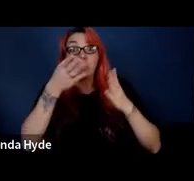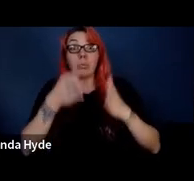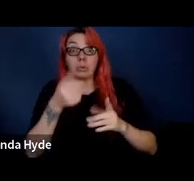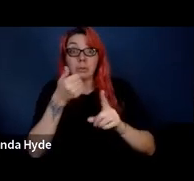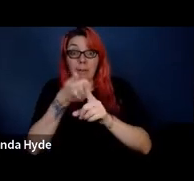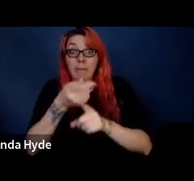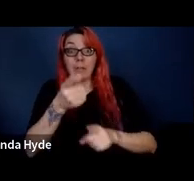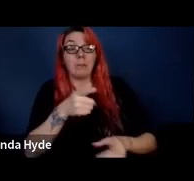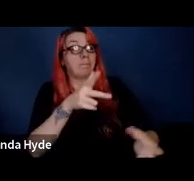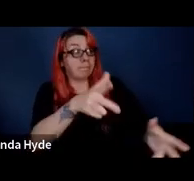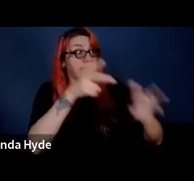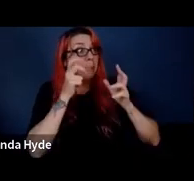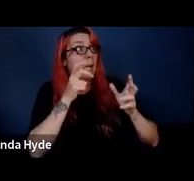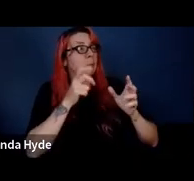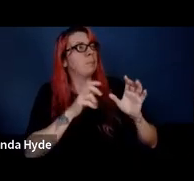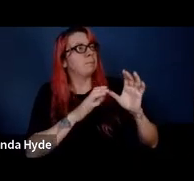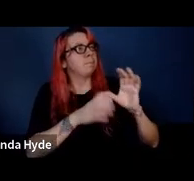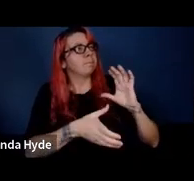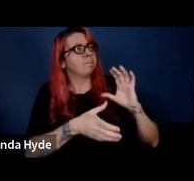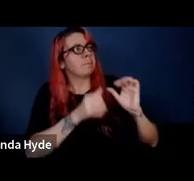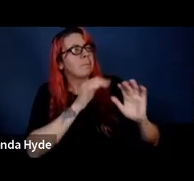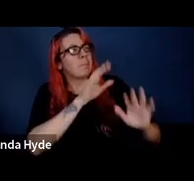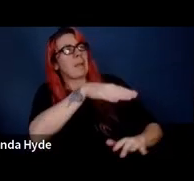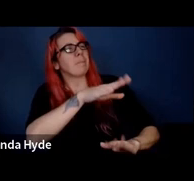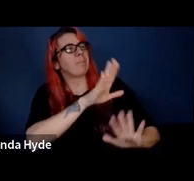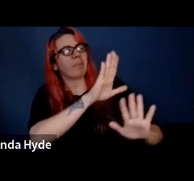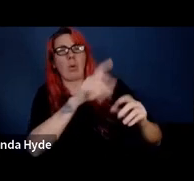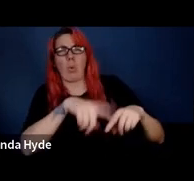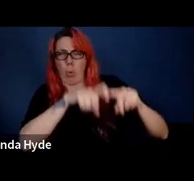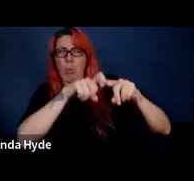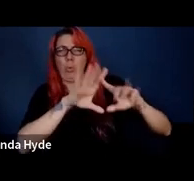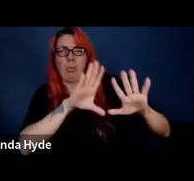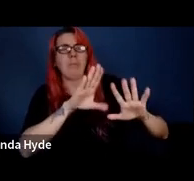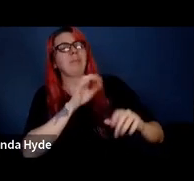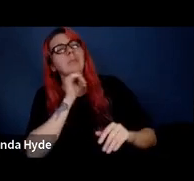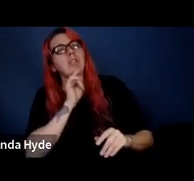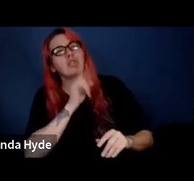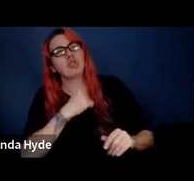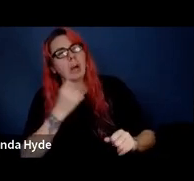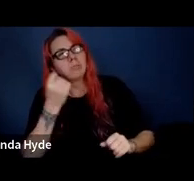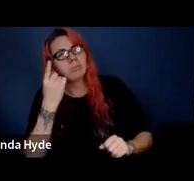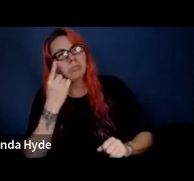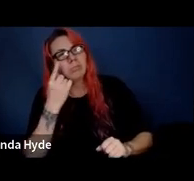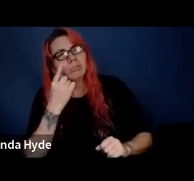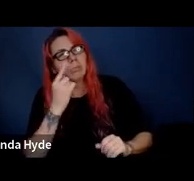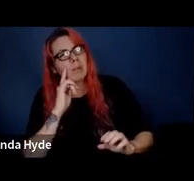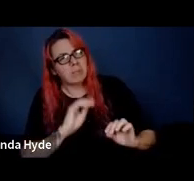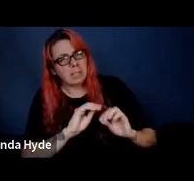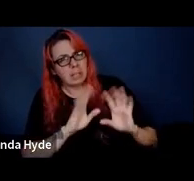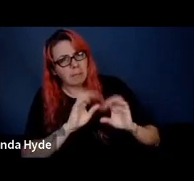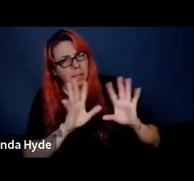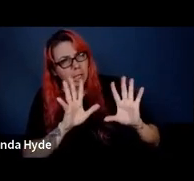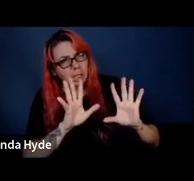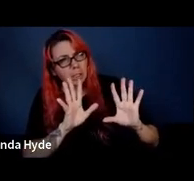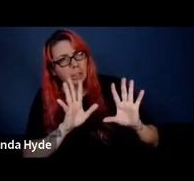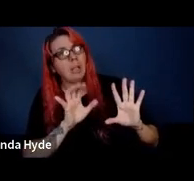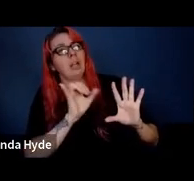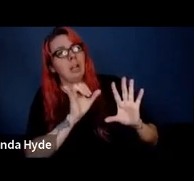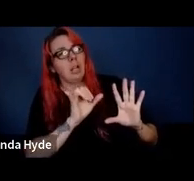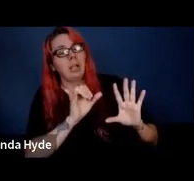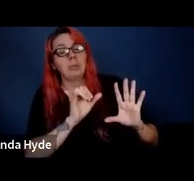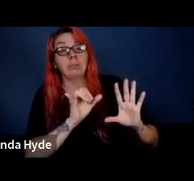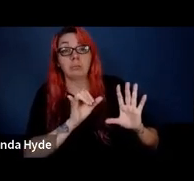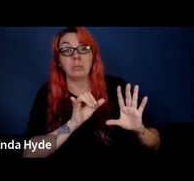I'm thinking you're saying or meaning or assuming, and it gives a chance for that pause, for that clarification to happen, right? So that there's a